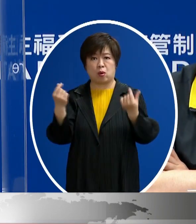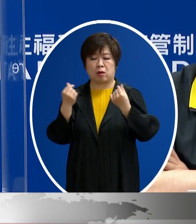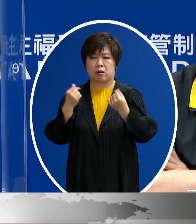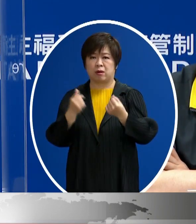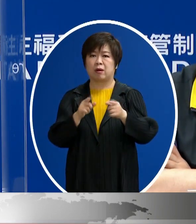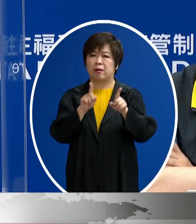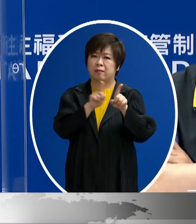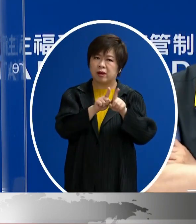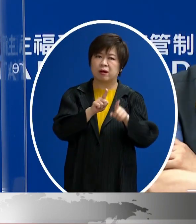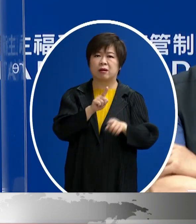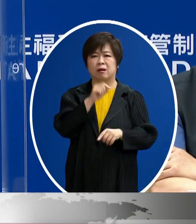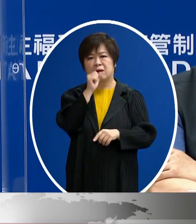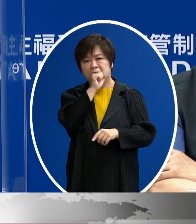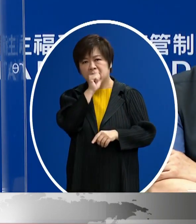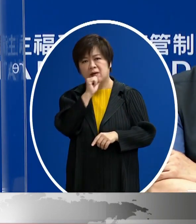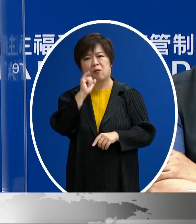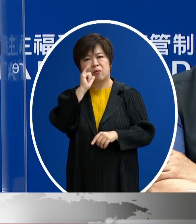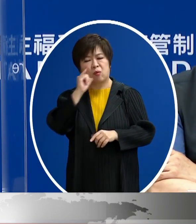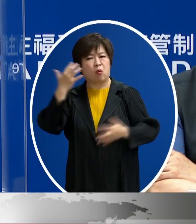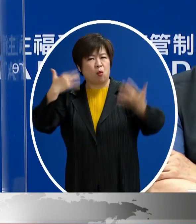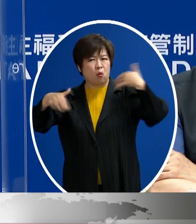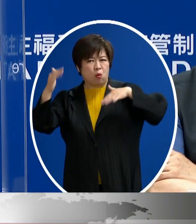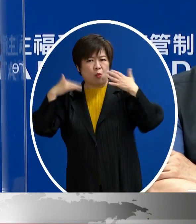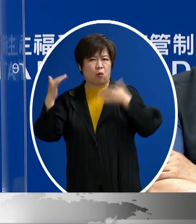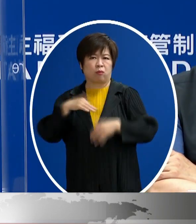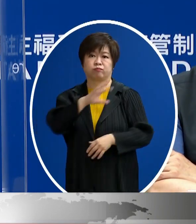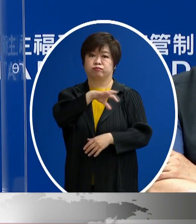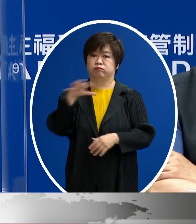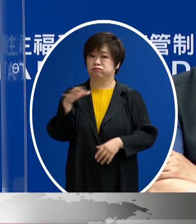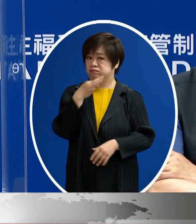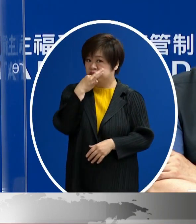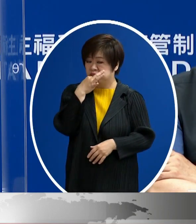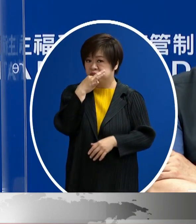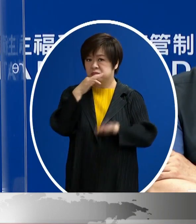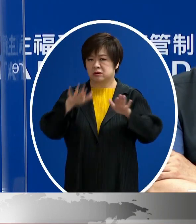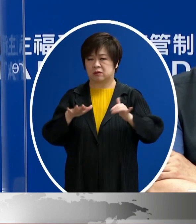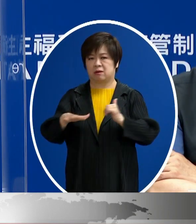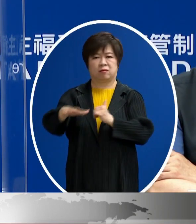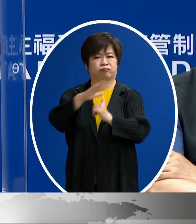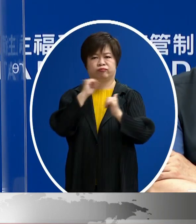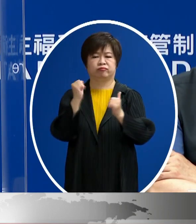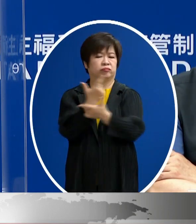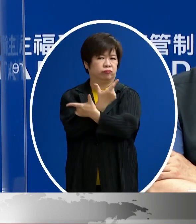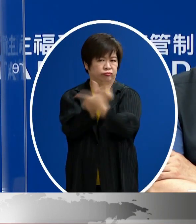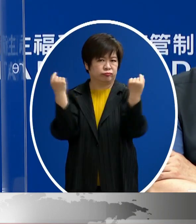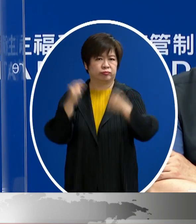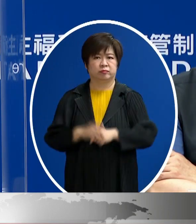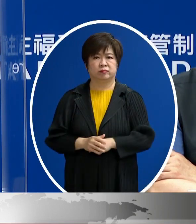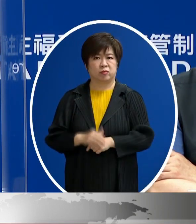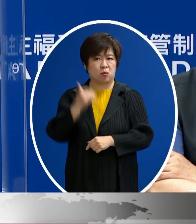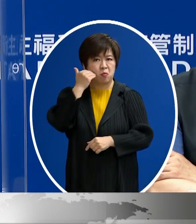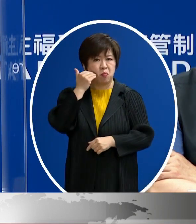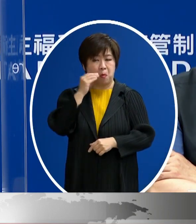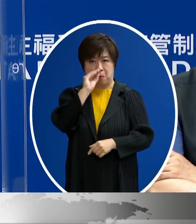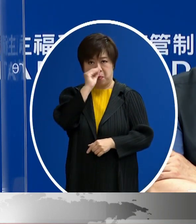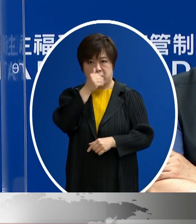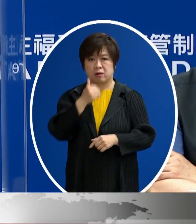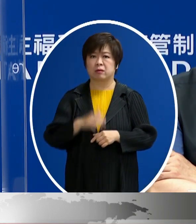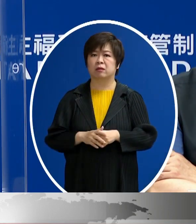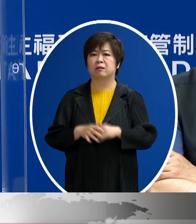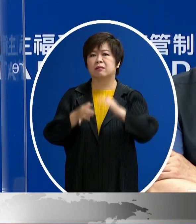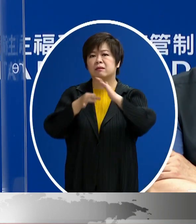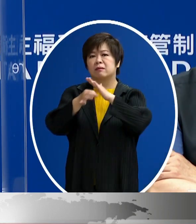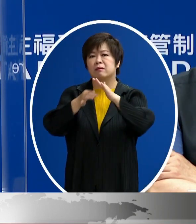venues, especially those that provide escort services. So starting now, we are requiring the whole country, when entering